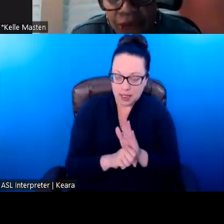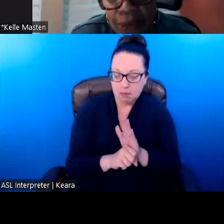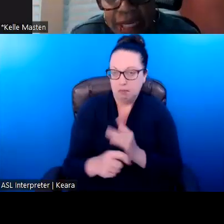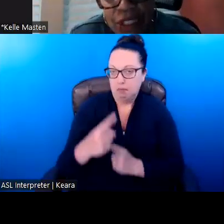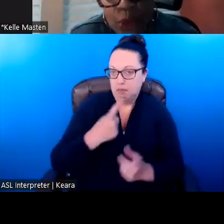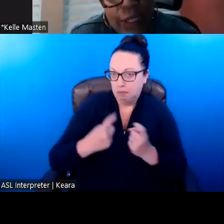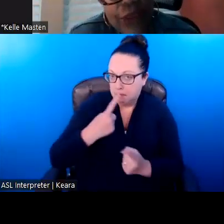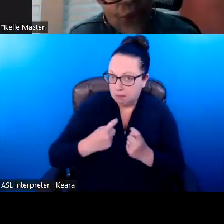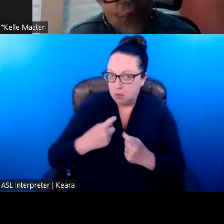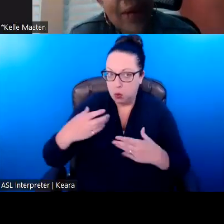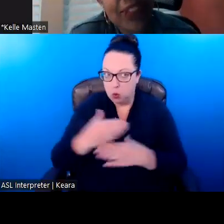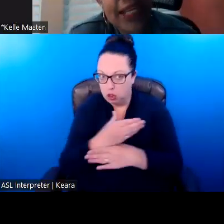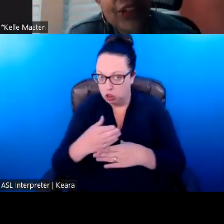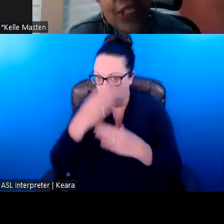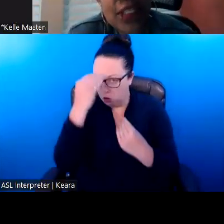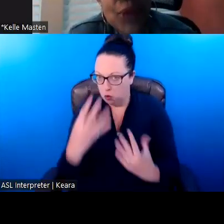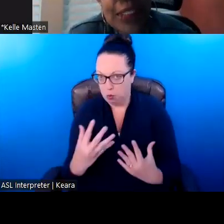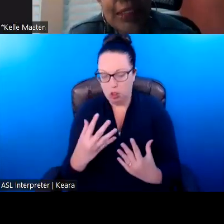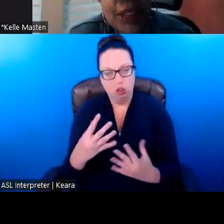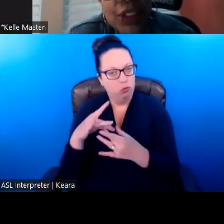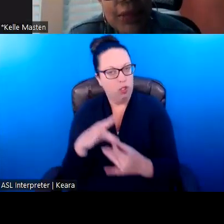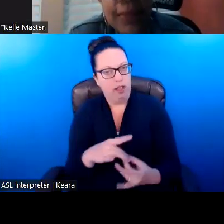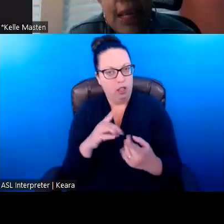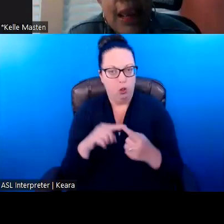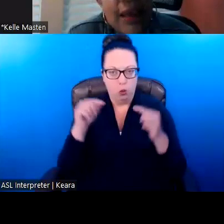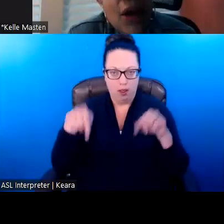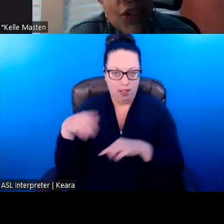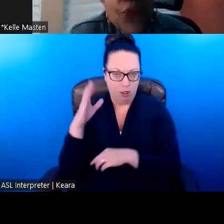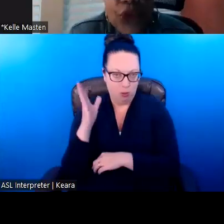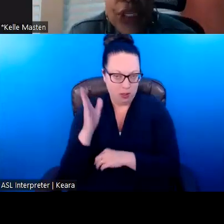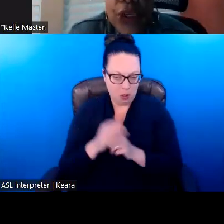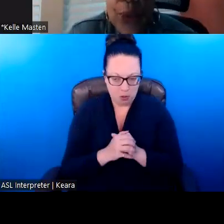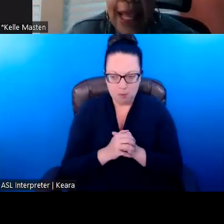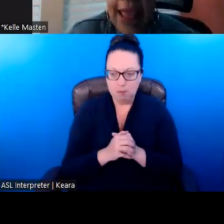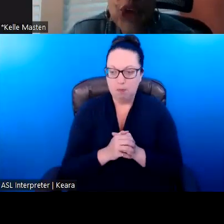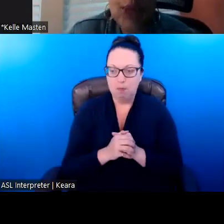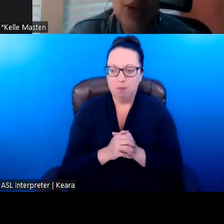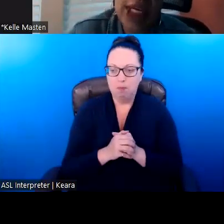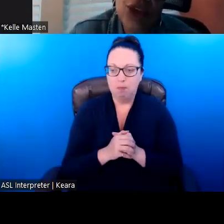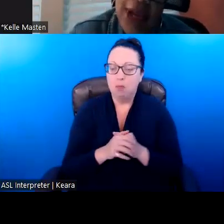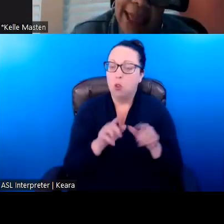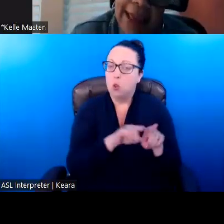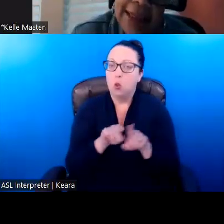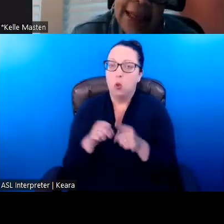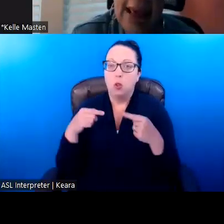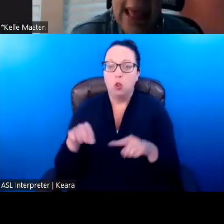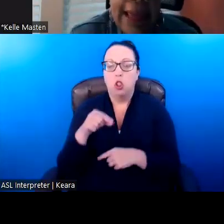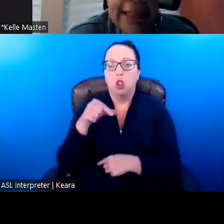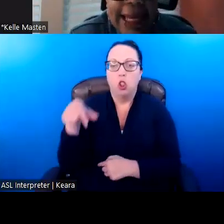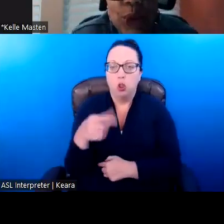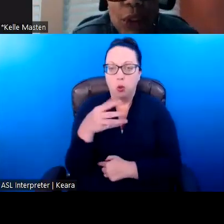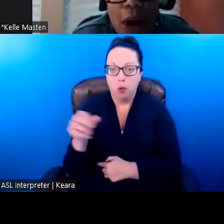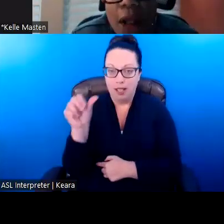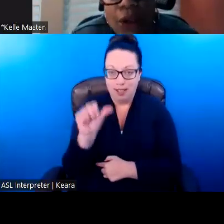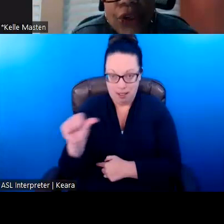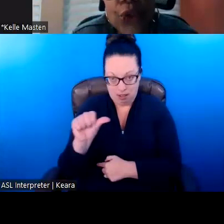any information with the group that pertains to this presentation. And also during Q&A, you may raise your hand and